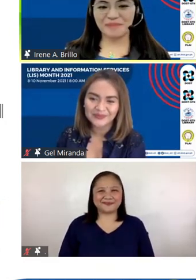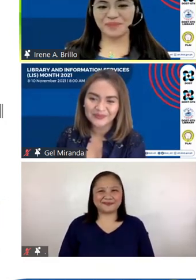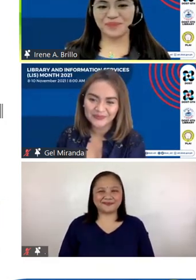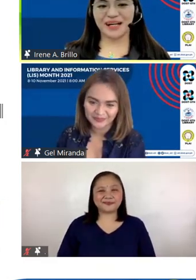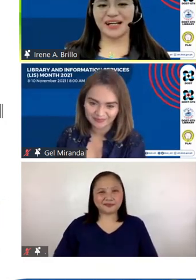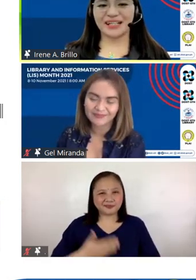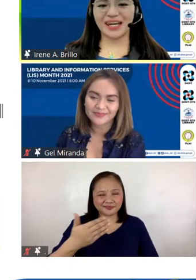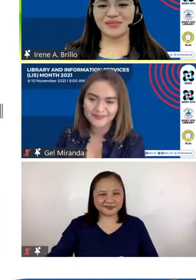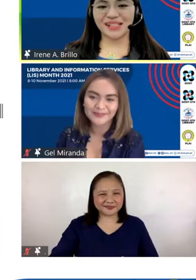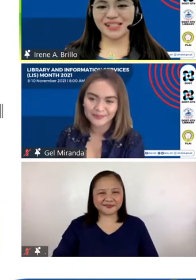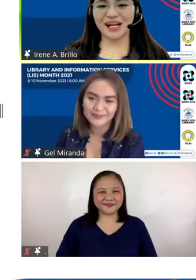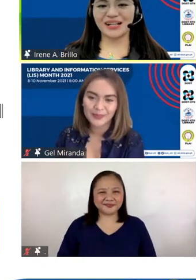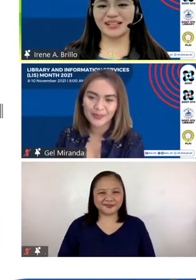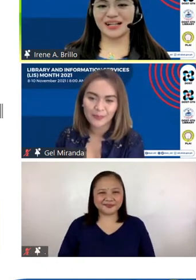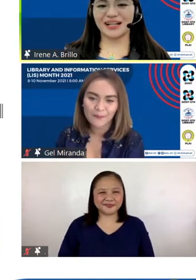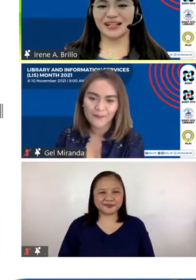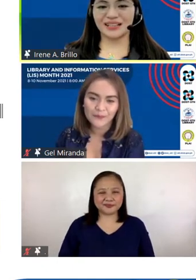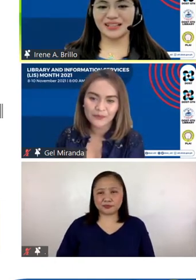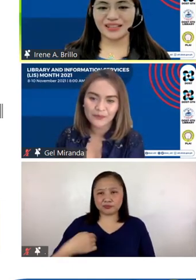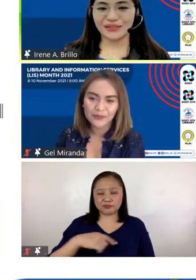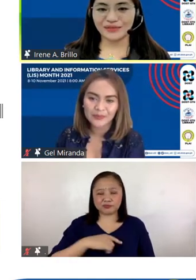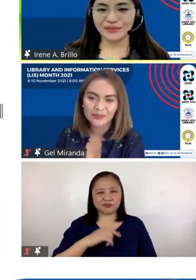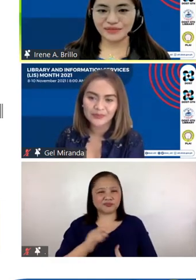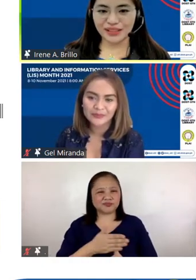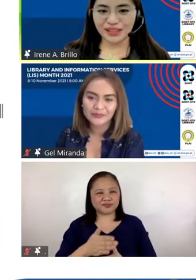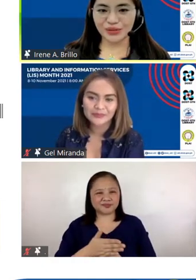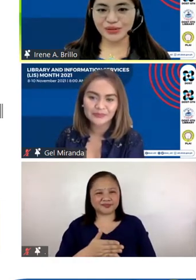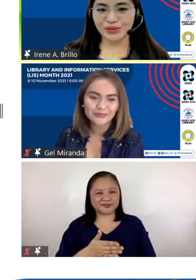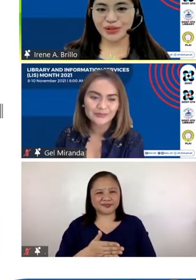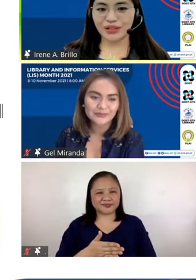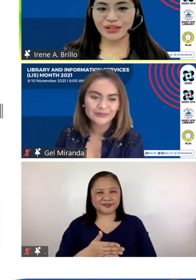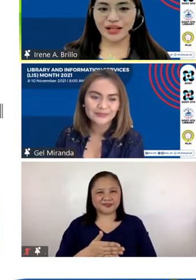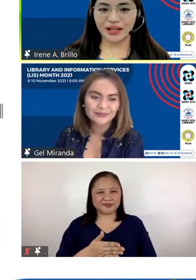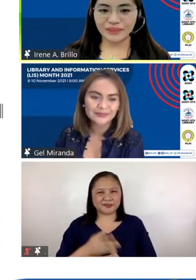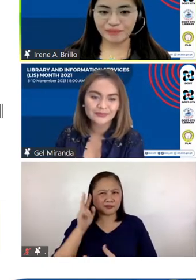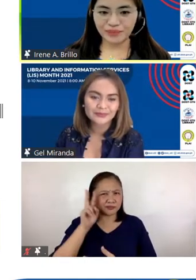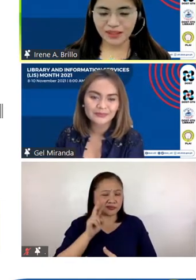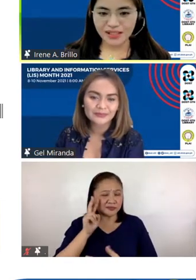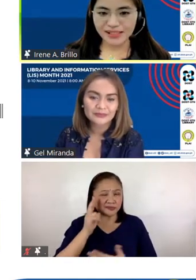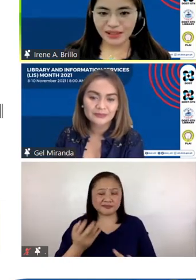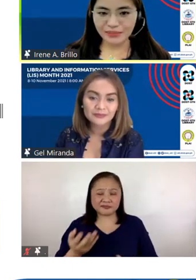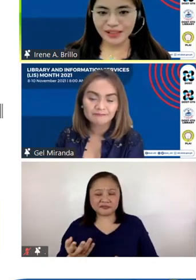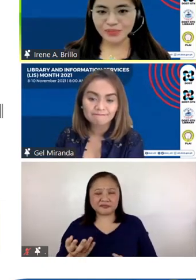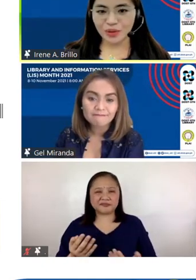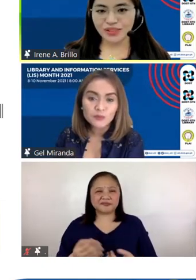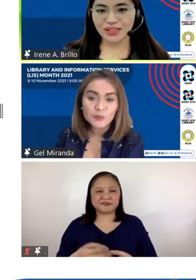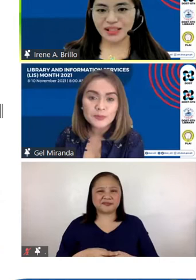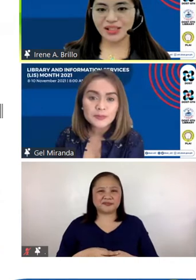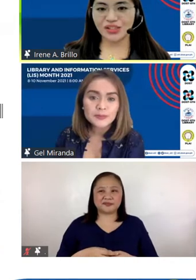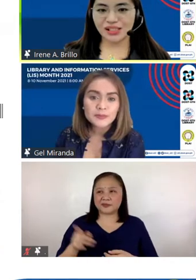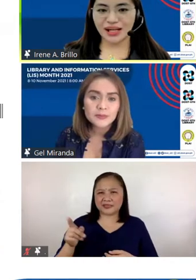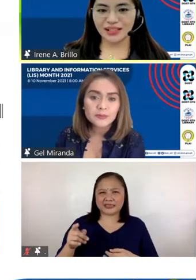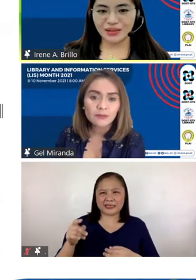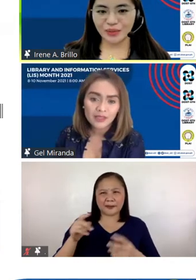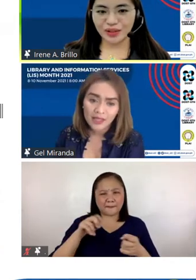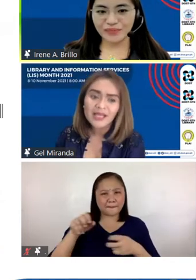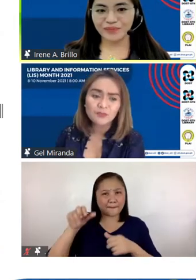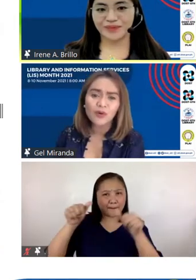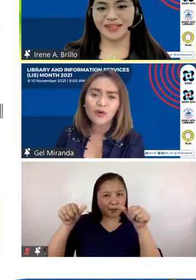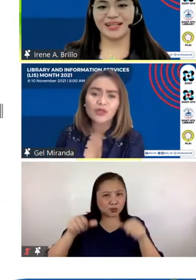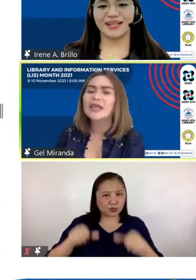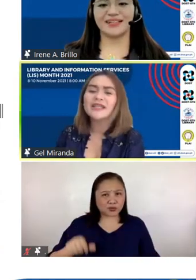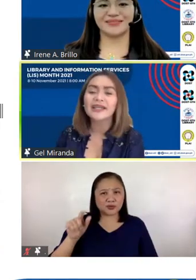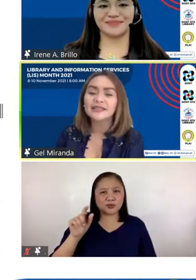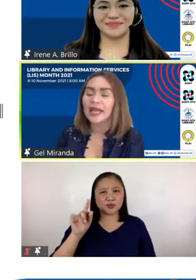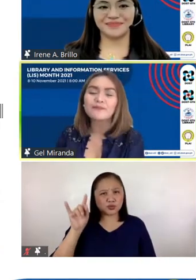po, can we share the videos or segments posted in your channel po?